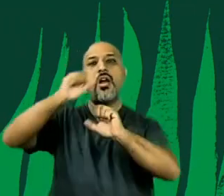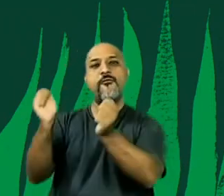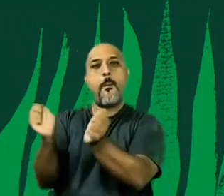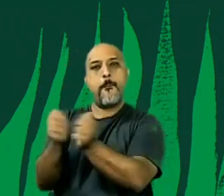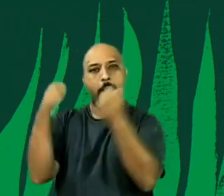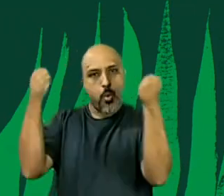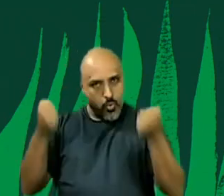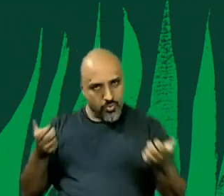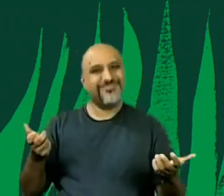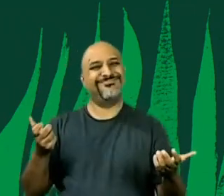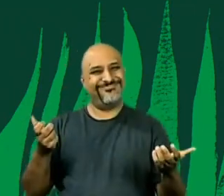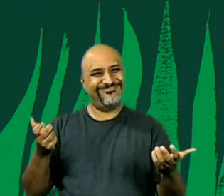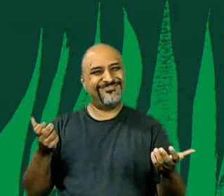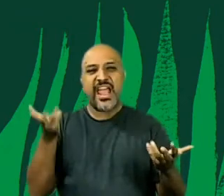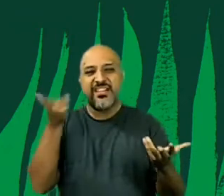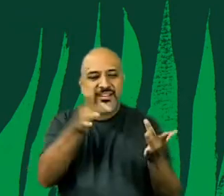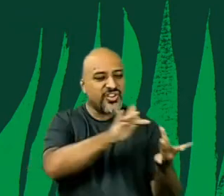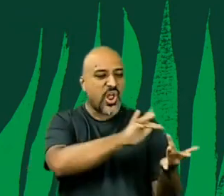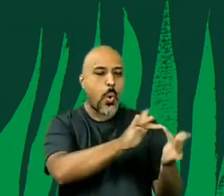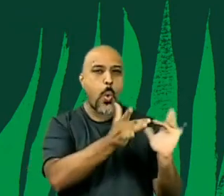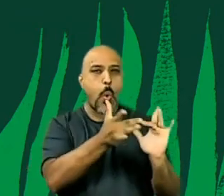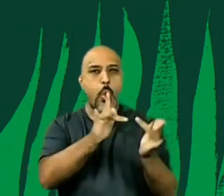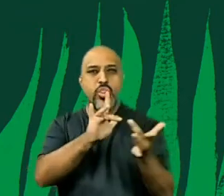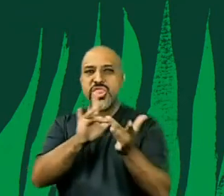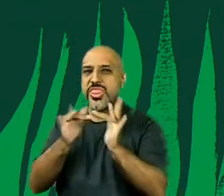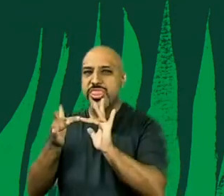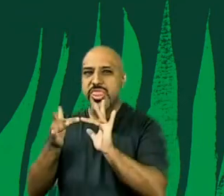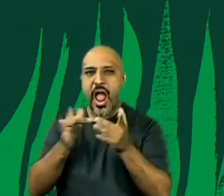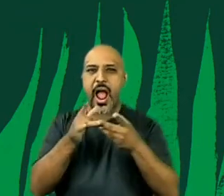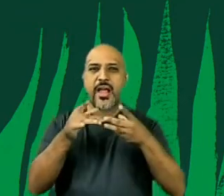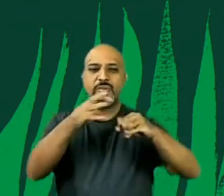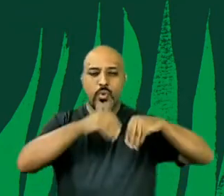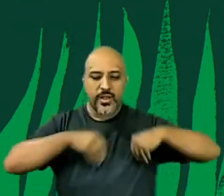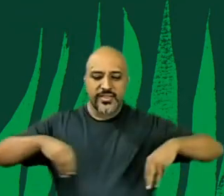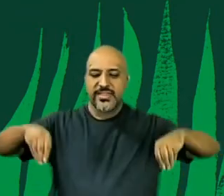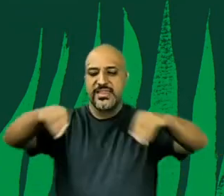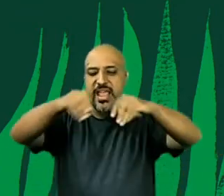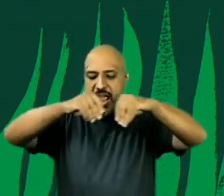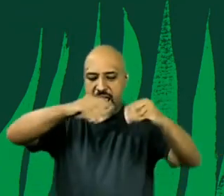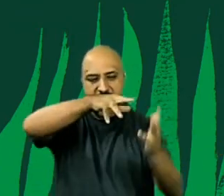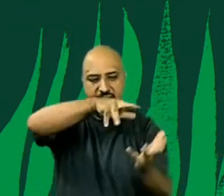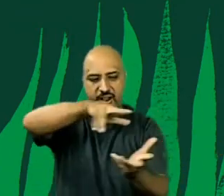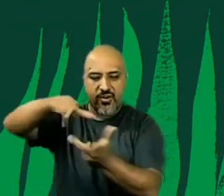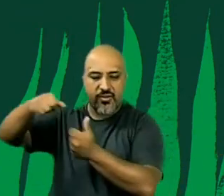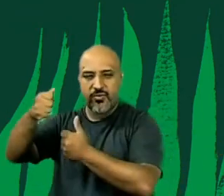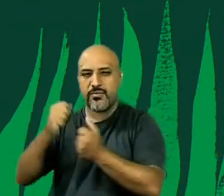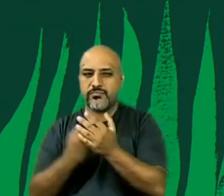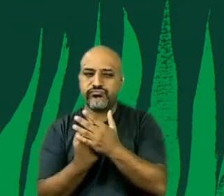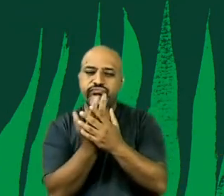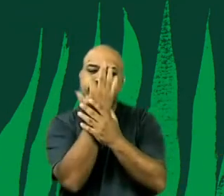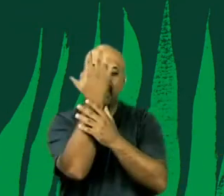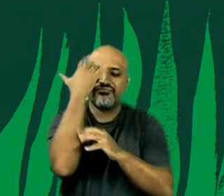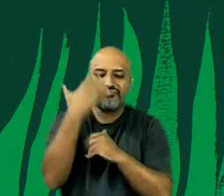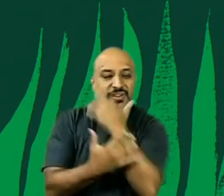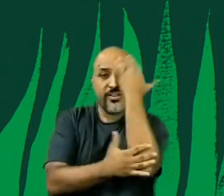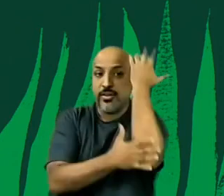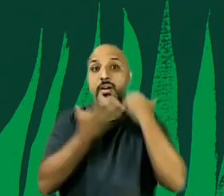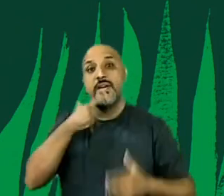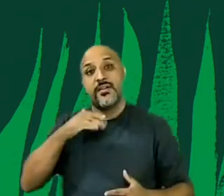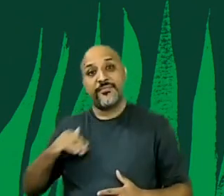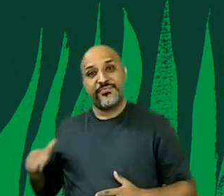this relationship to the earth and this relationship to plants and with herbs, I spent my